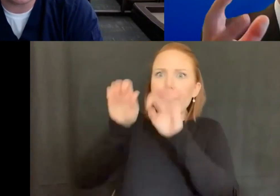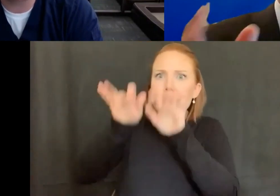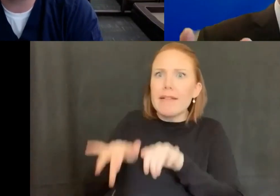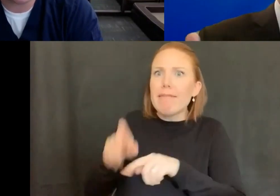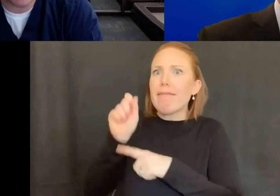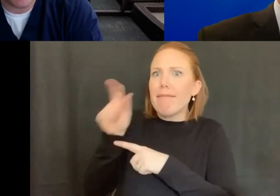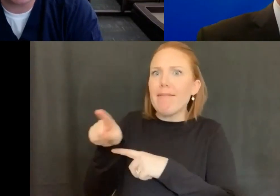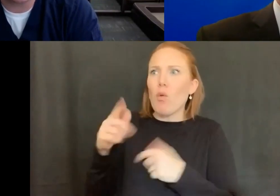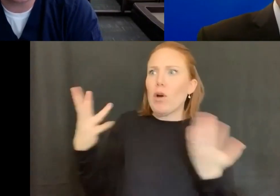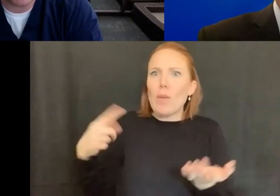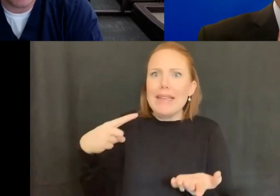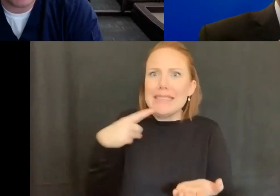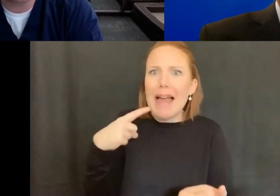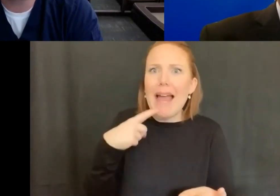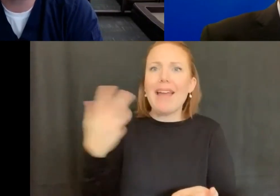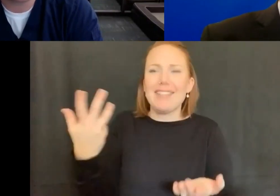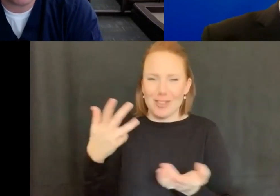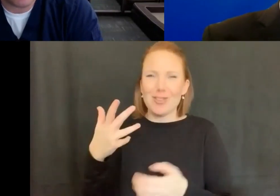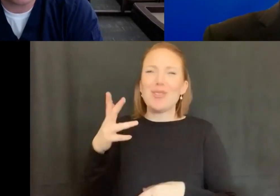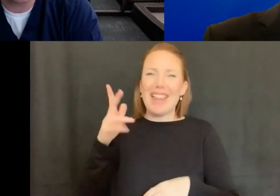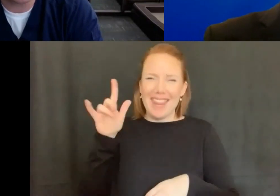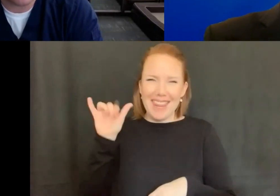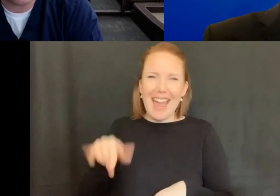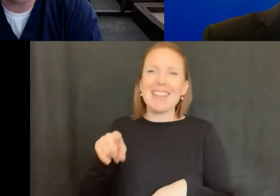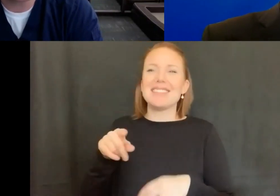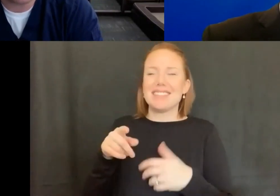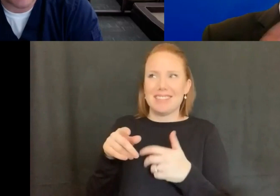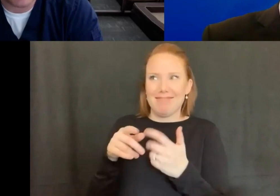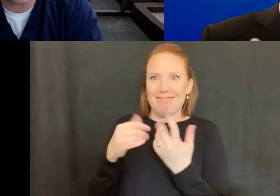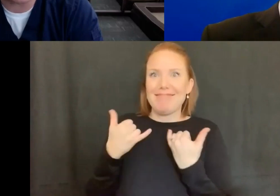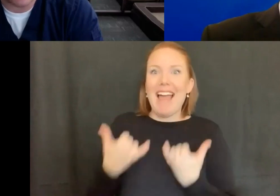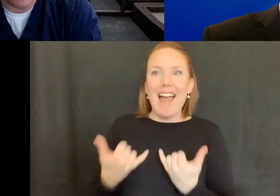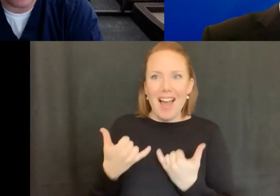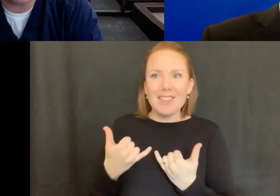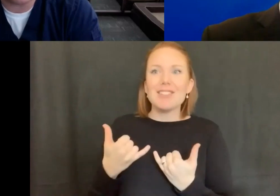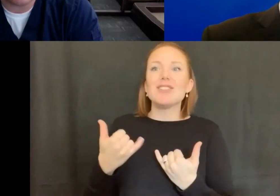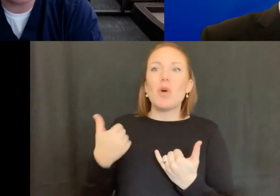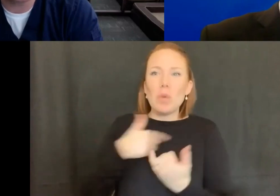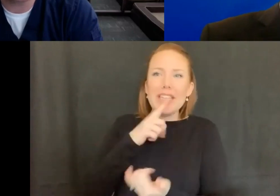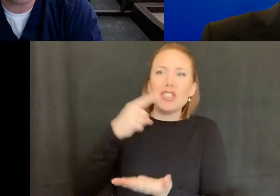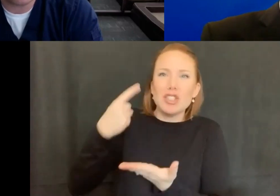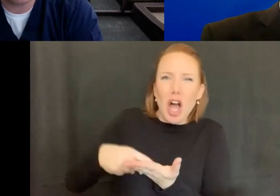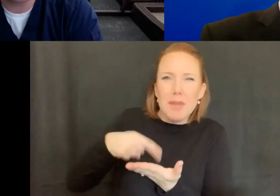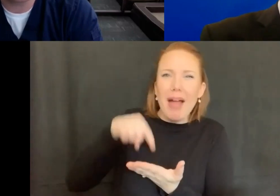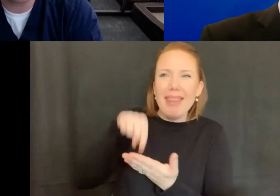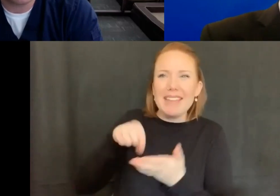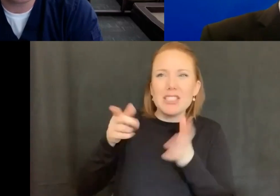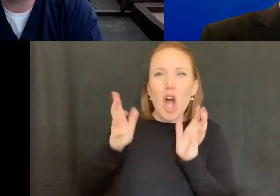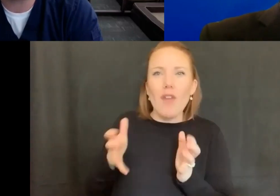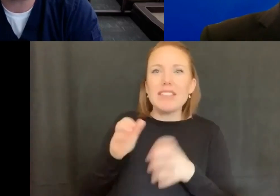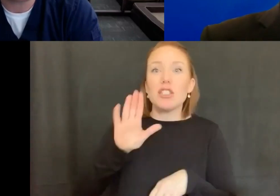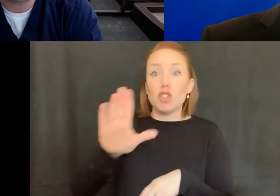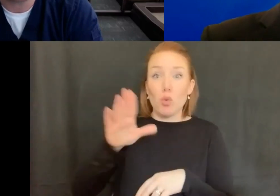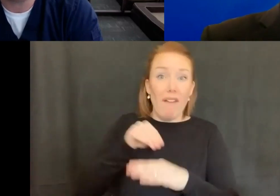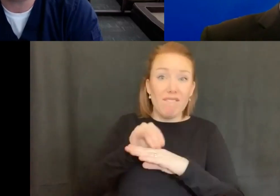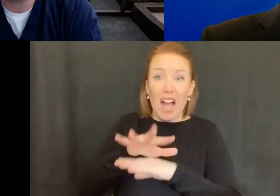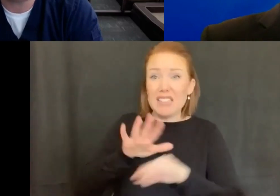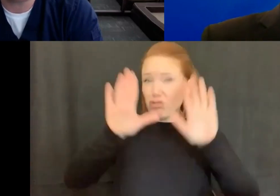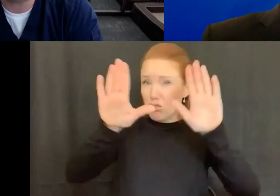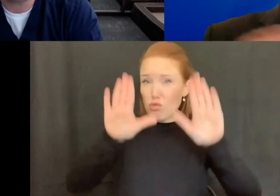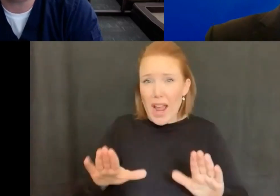like saying all the right things. This is where the rubber meets the road. So we get into these conversations because your advice is great.